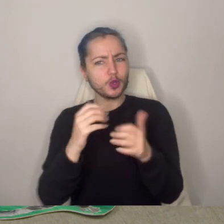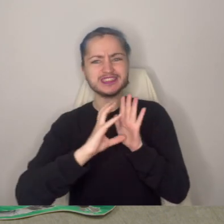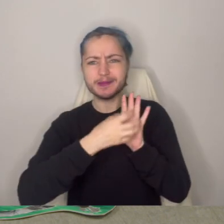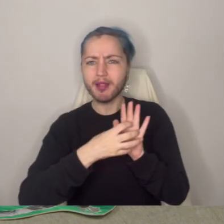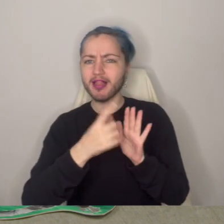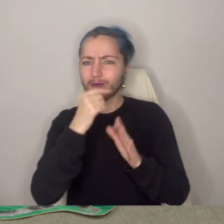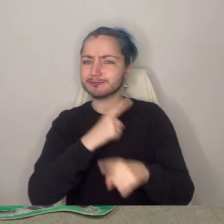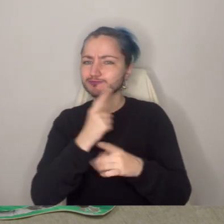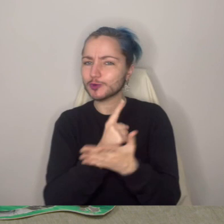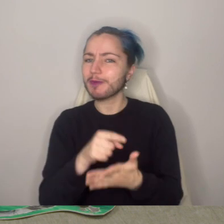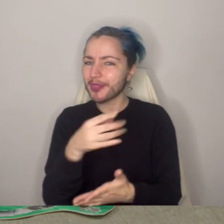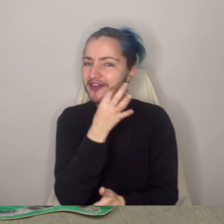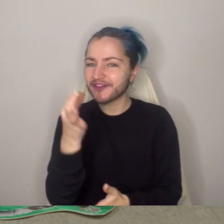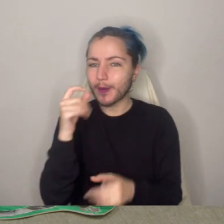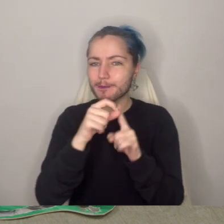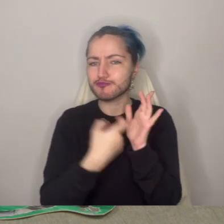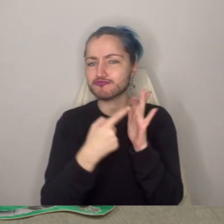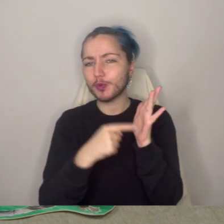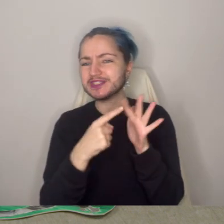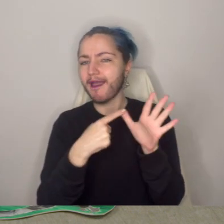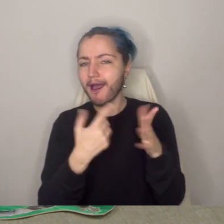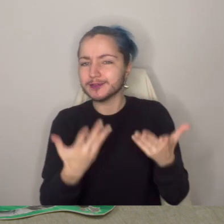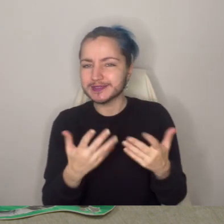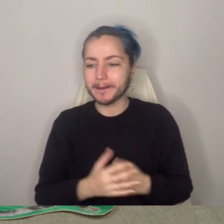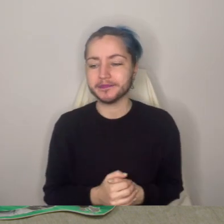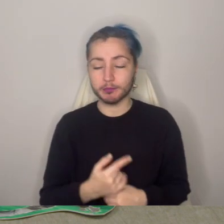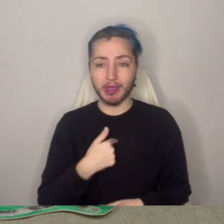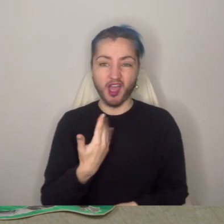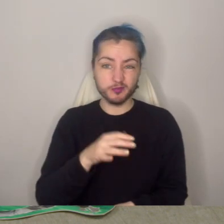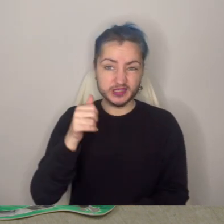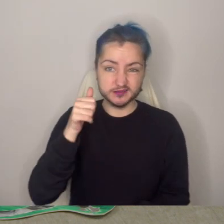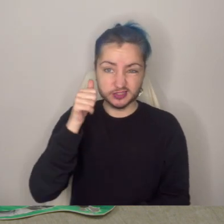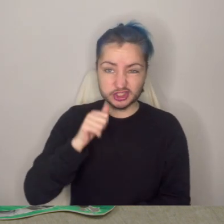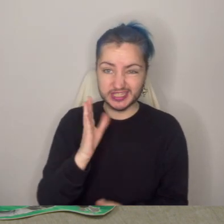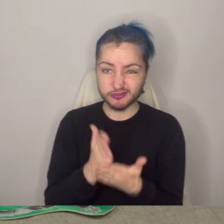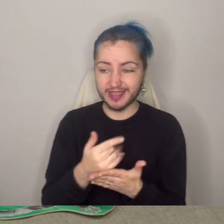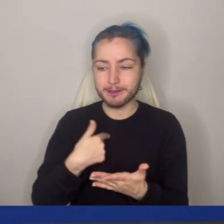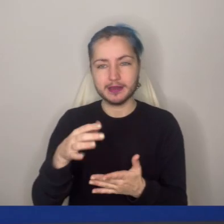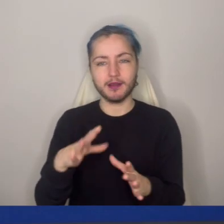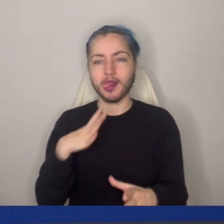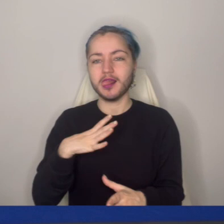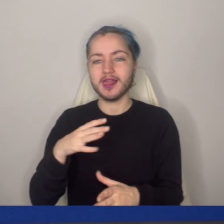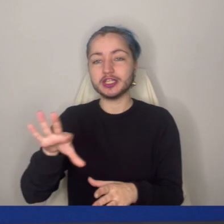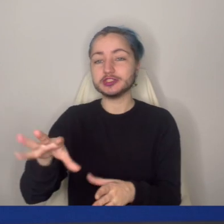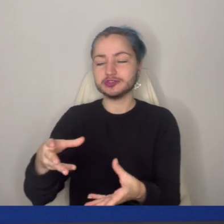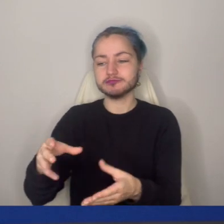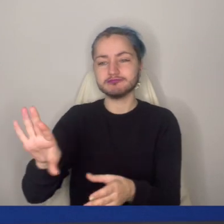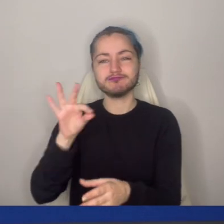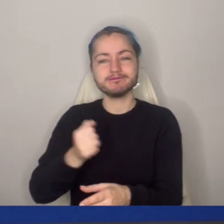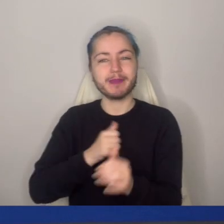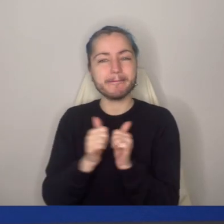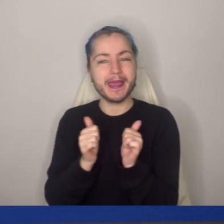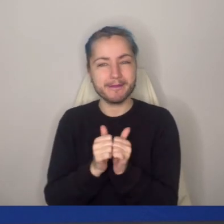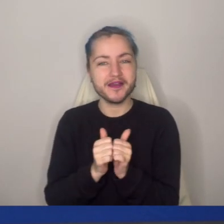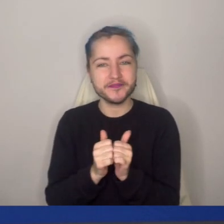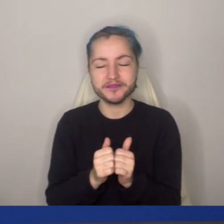today. So I cheated, and I kind of already chose the papers that I want to work with. And what I think